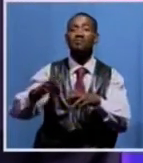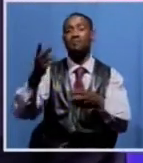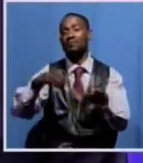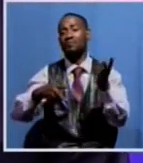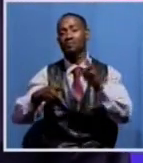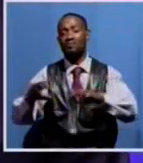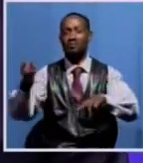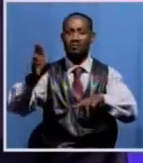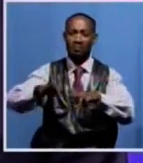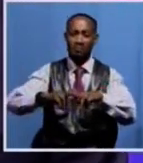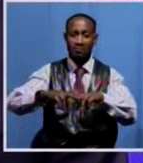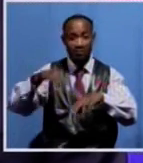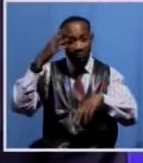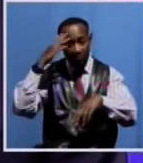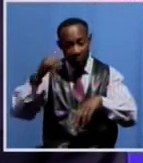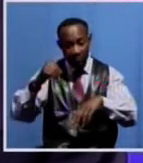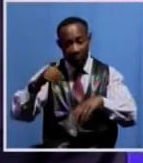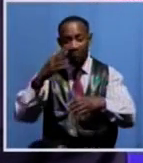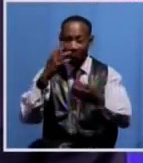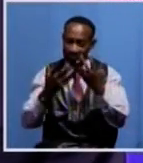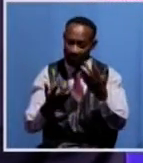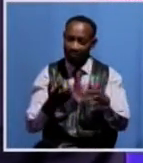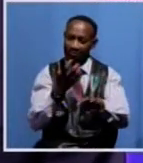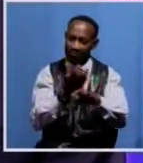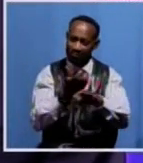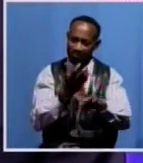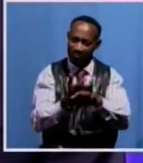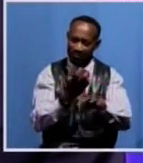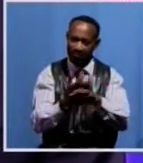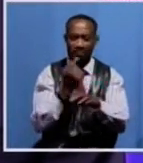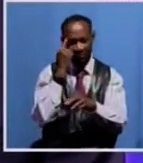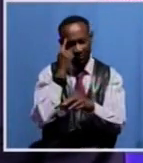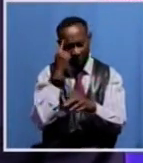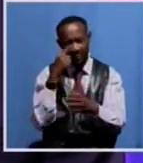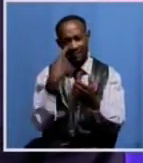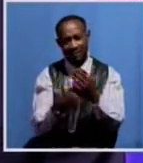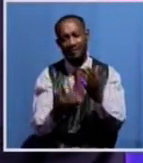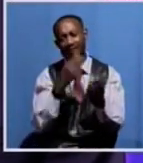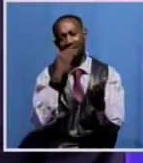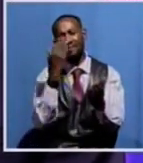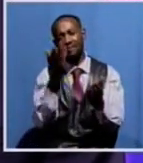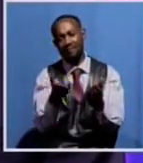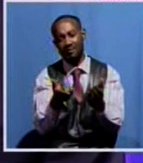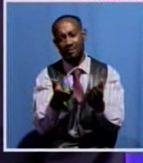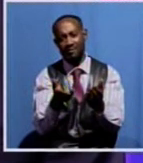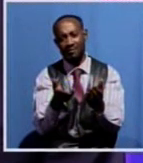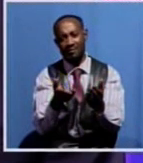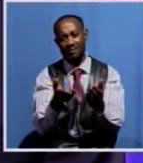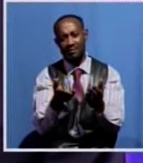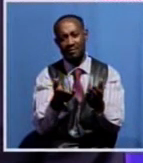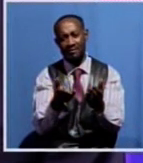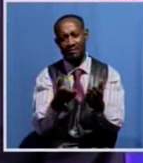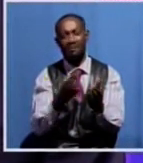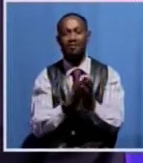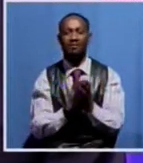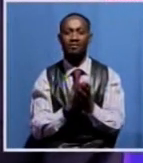succeeding in their project, because it's difficult to imagine what returns you would have to make to be able to service a loan that you're obtaining